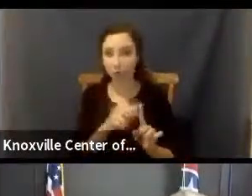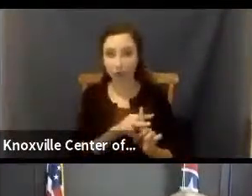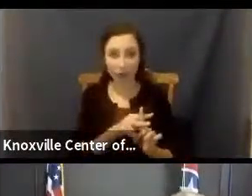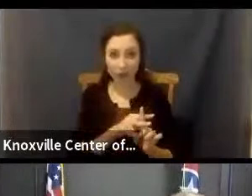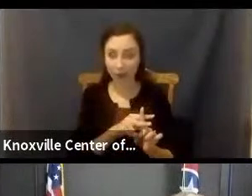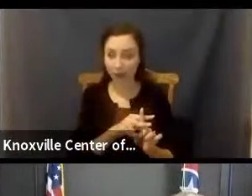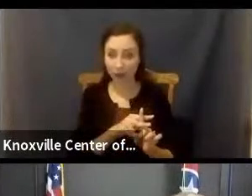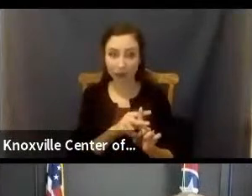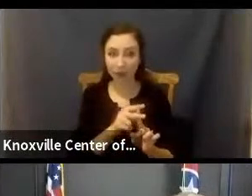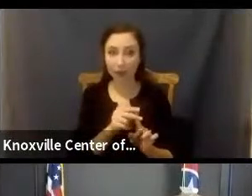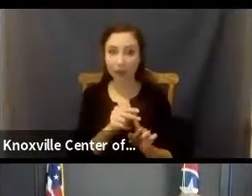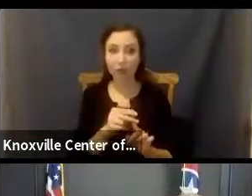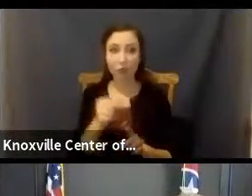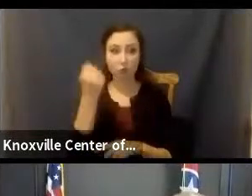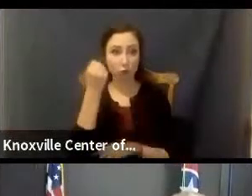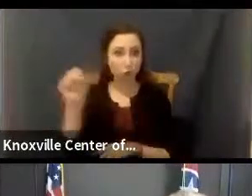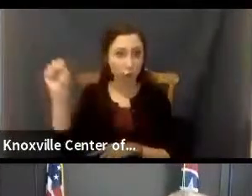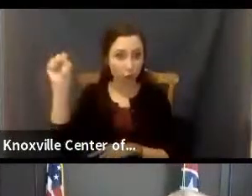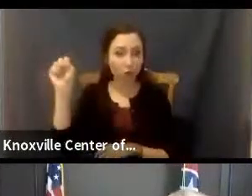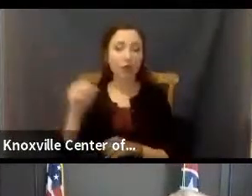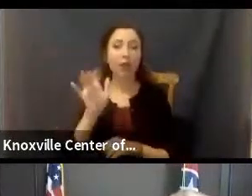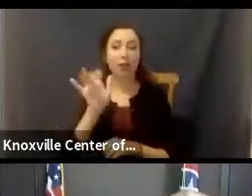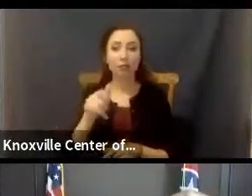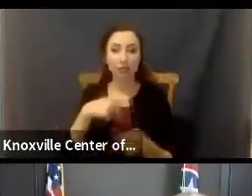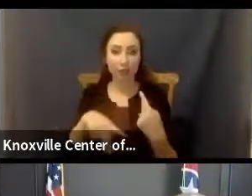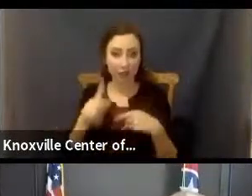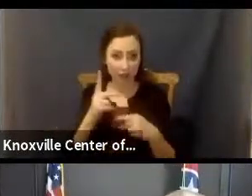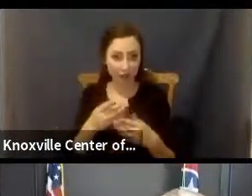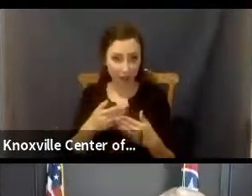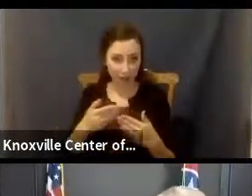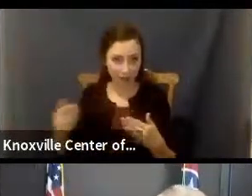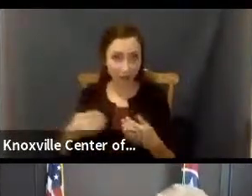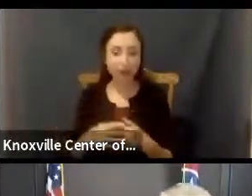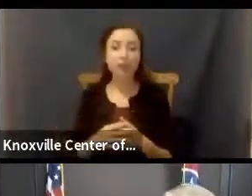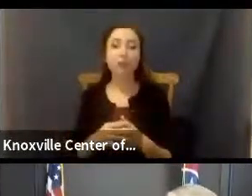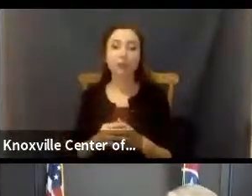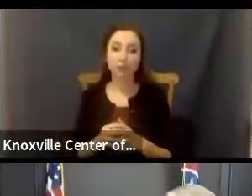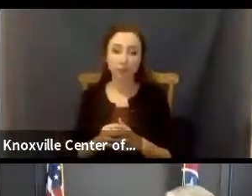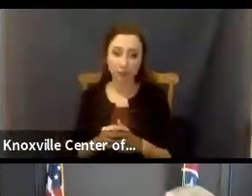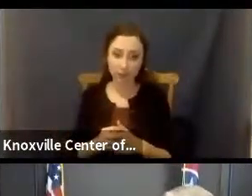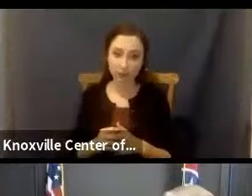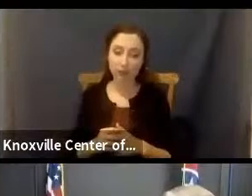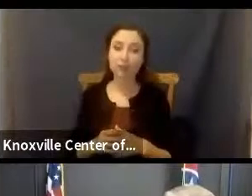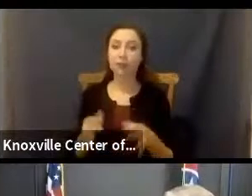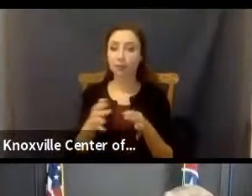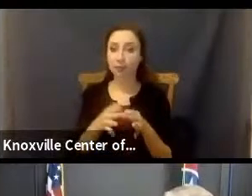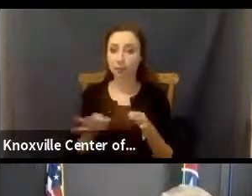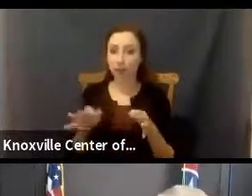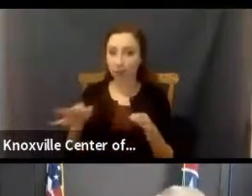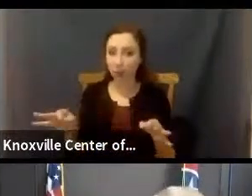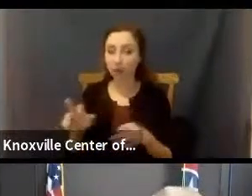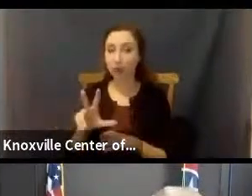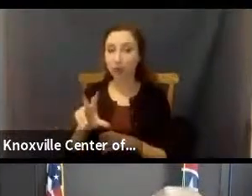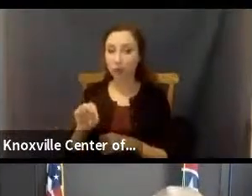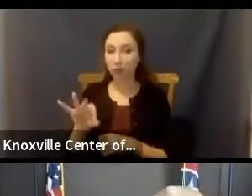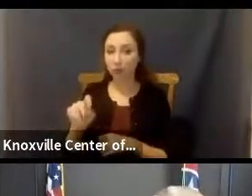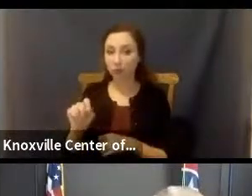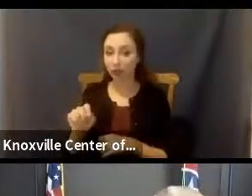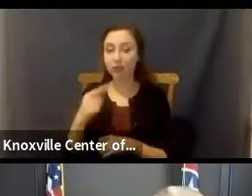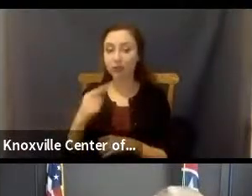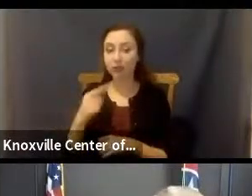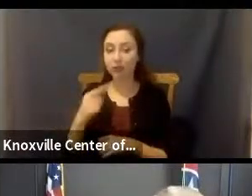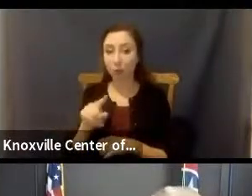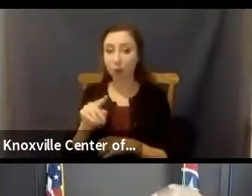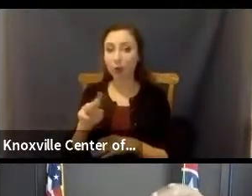to protests and that sort of thing. The language of the 30 feet of the business